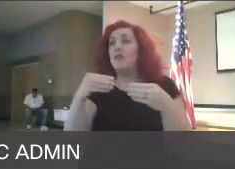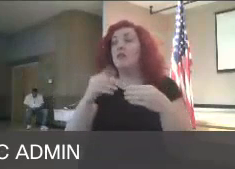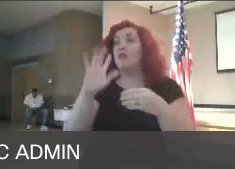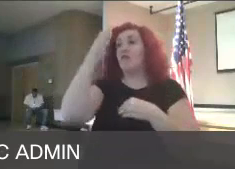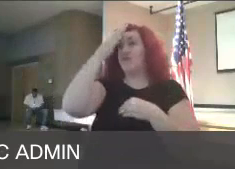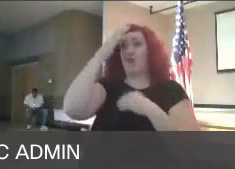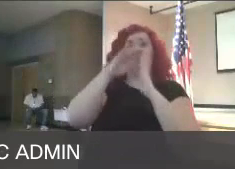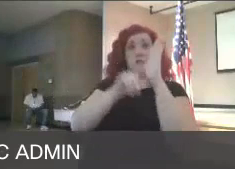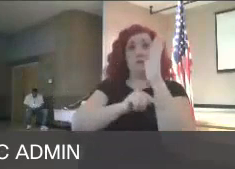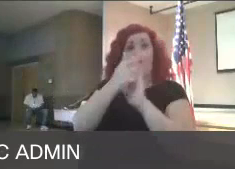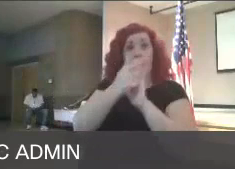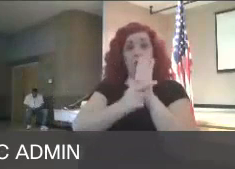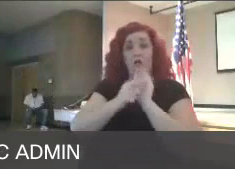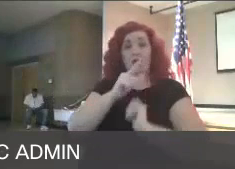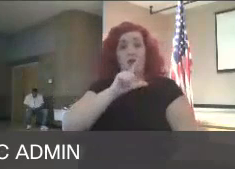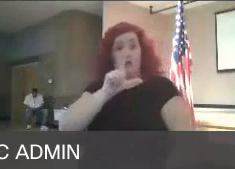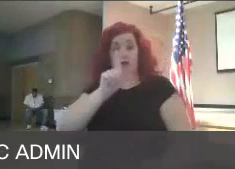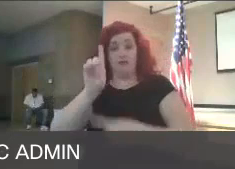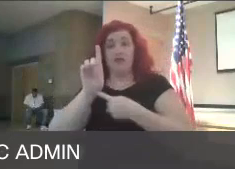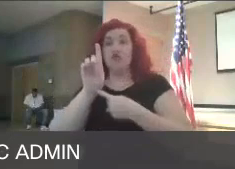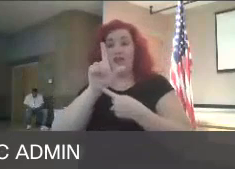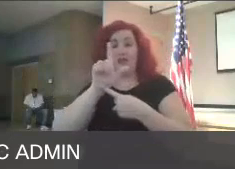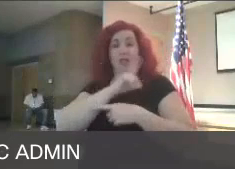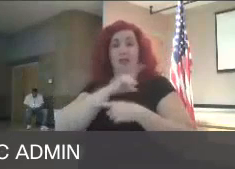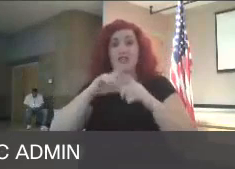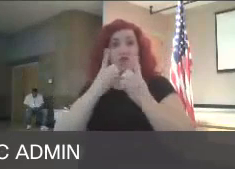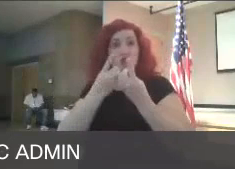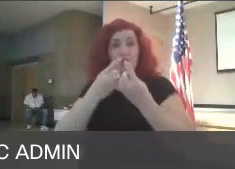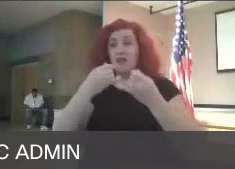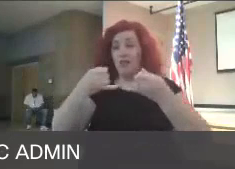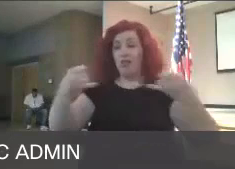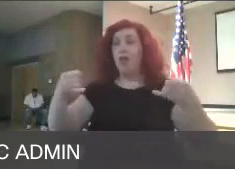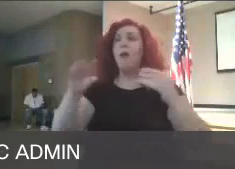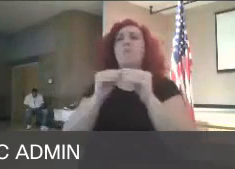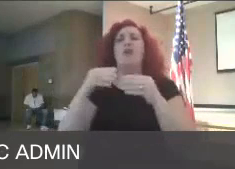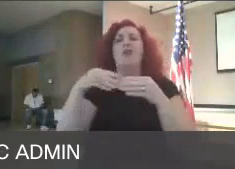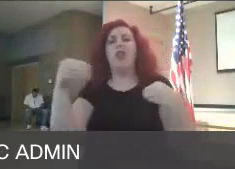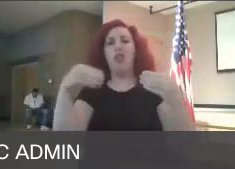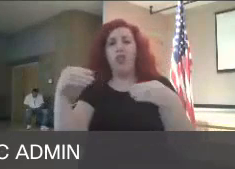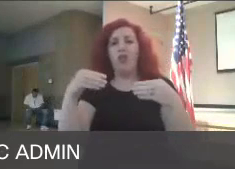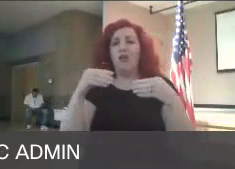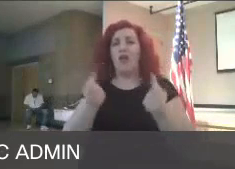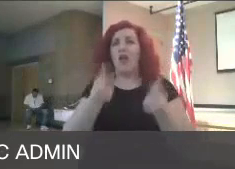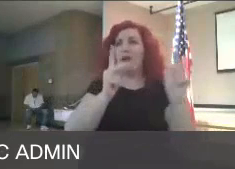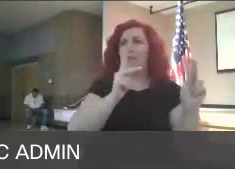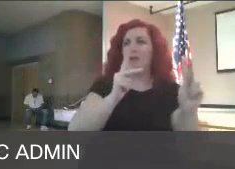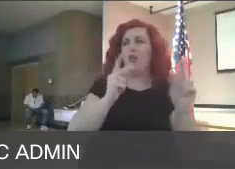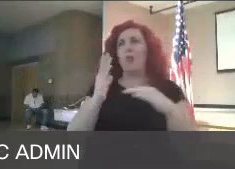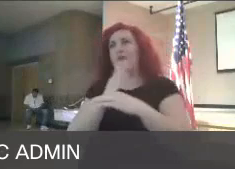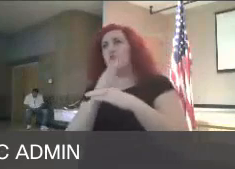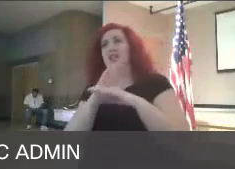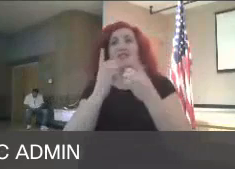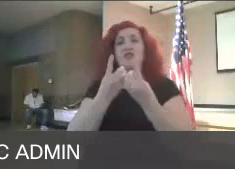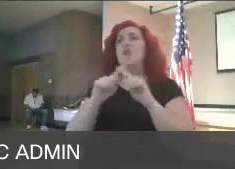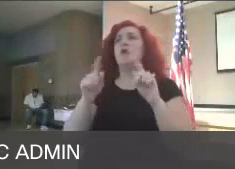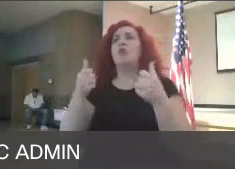federal constitutional law, legislative district lines have a little bit more leeway in terms of the population deviation